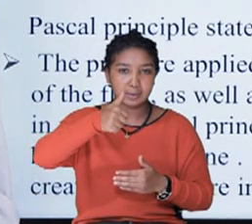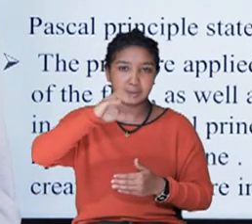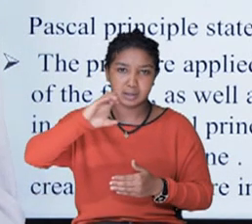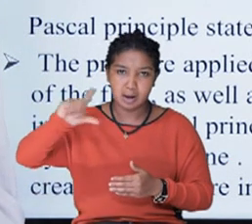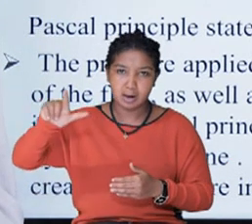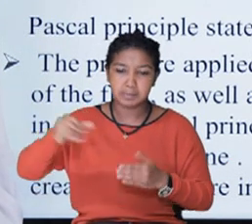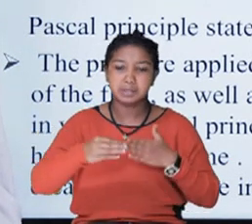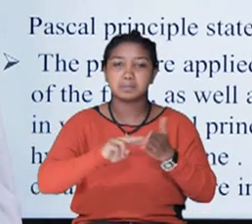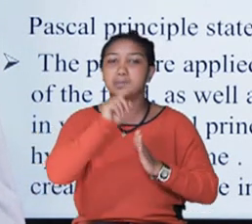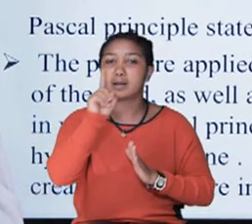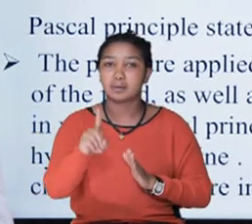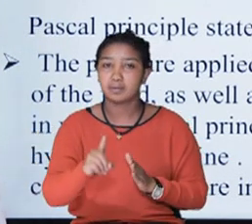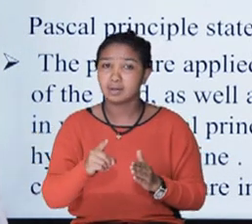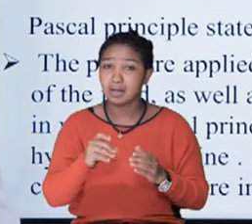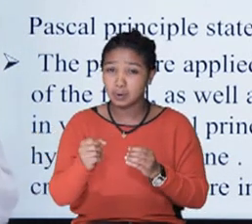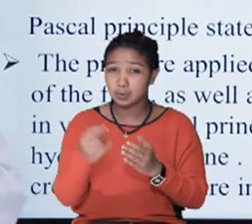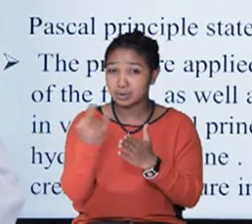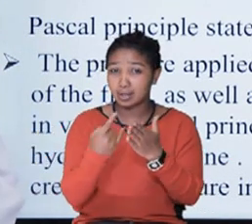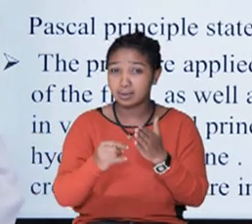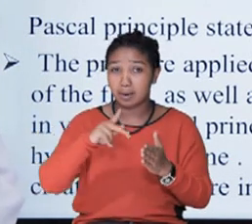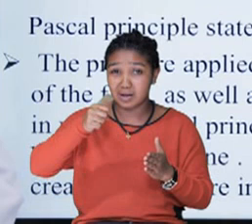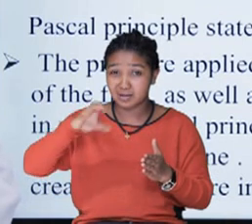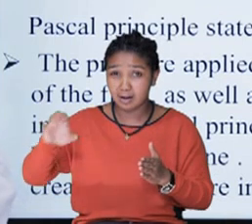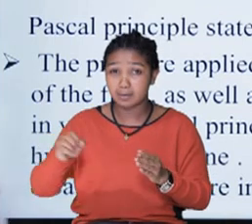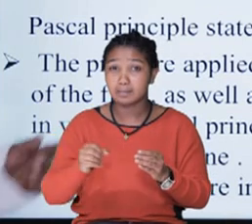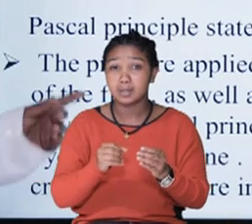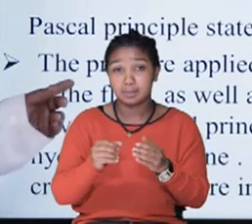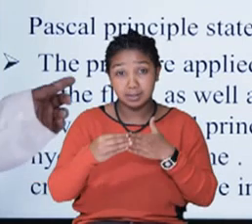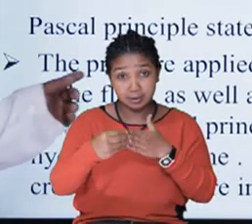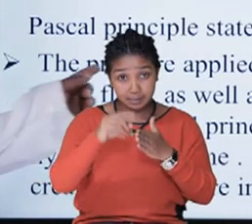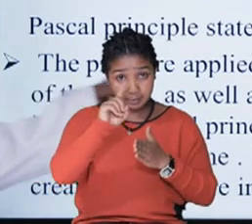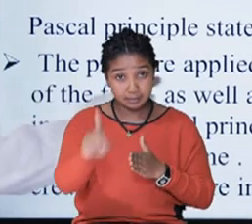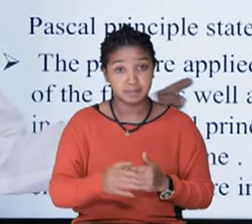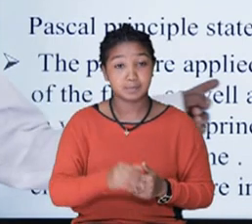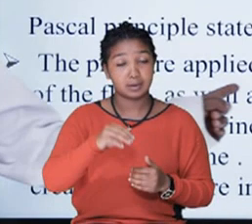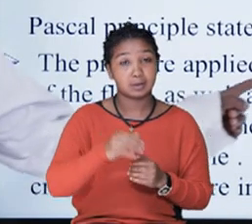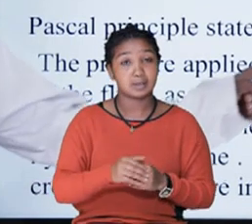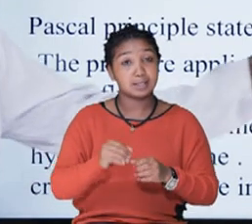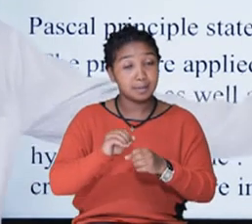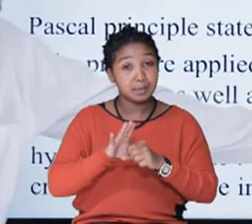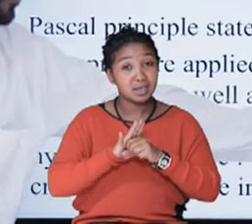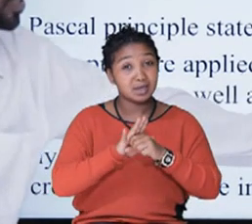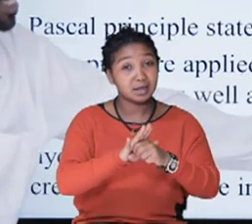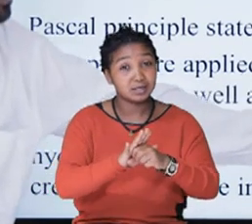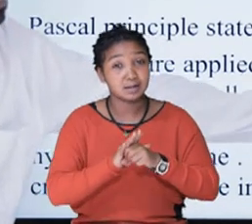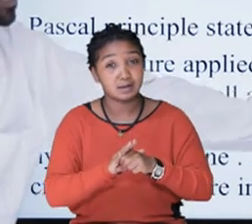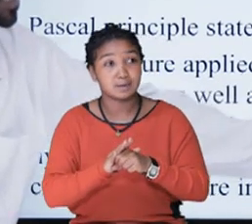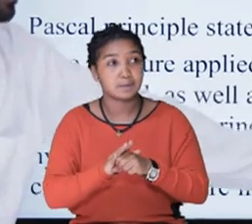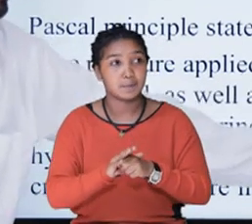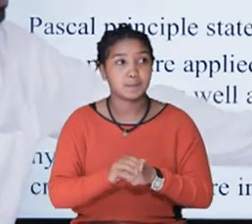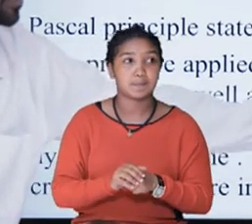principle? Can you state the Pascal principle? Okay. The pressure applied to an enclosed fluid